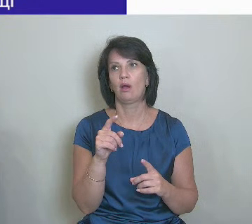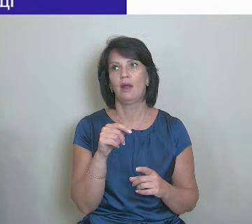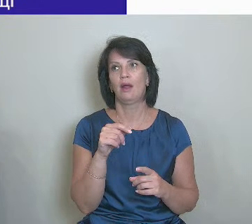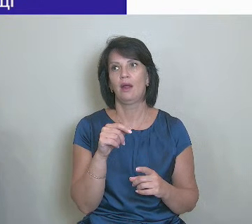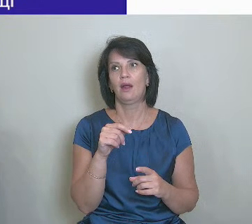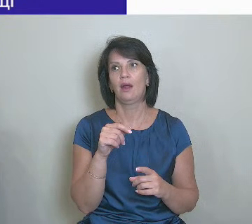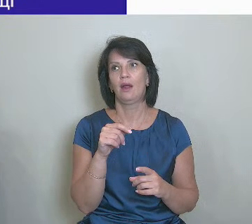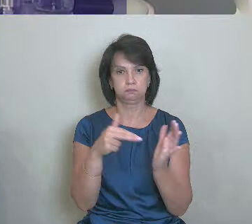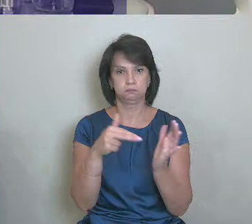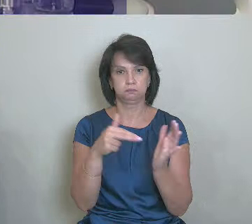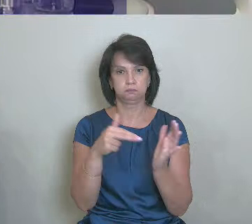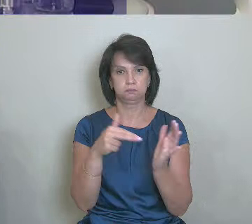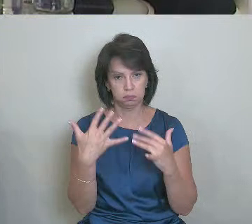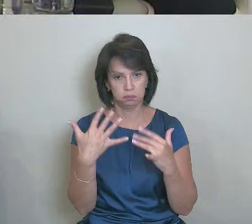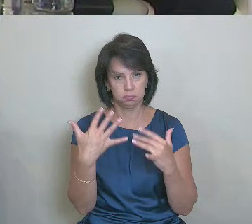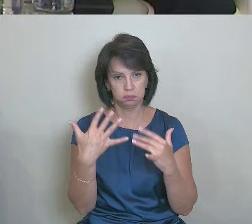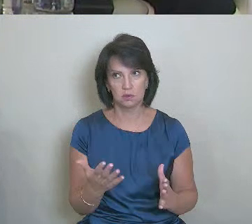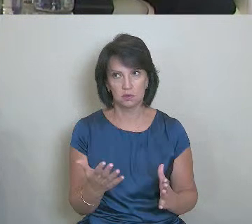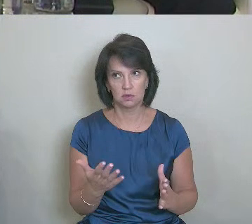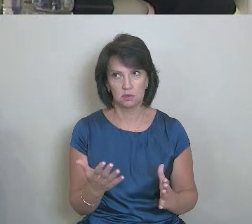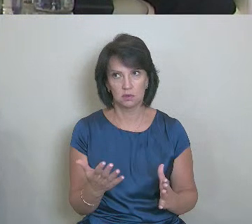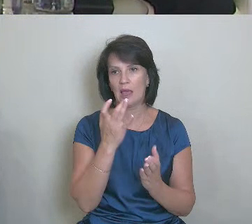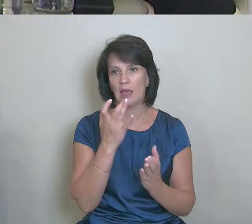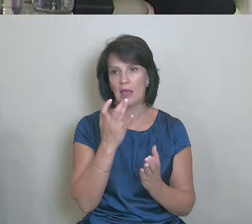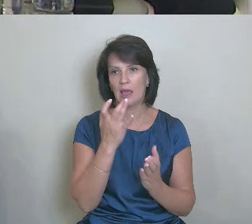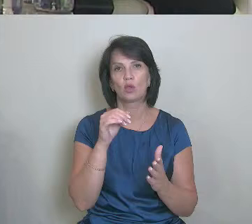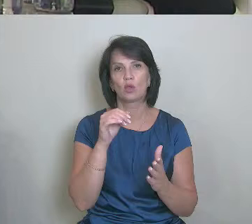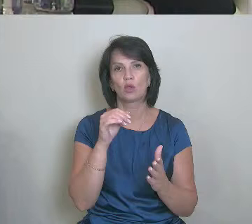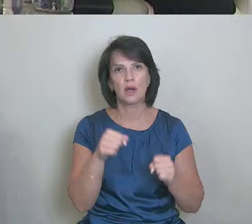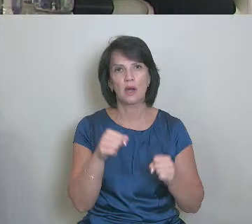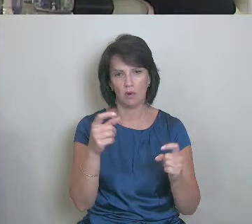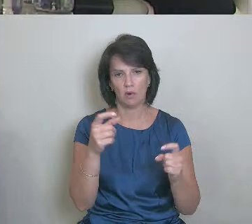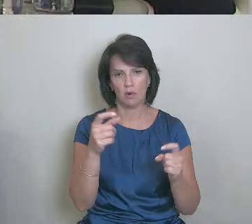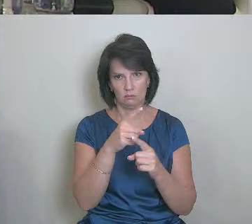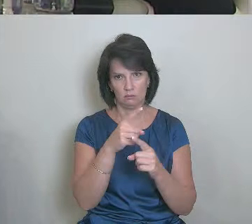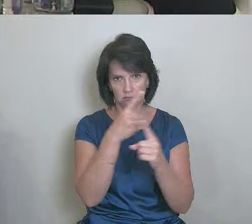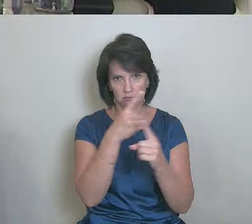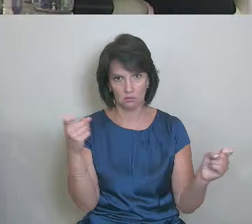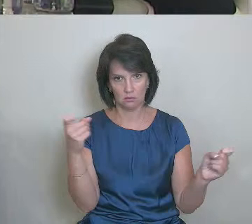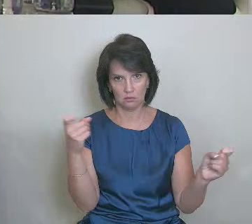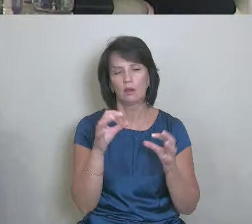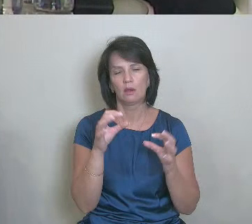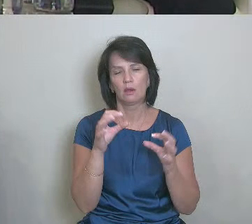Media outlets, unless they publicize this price, are not